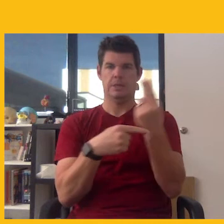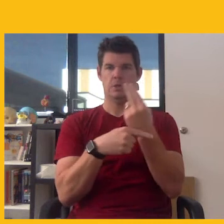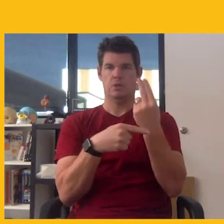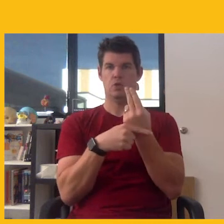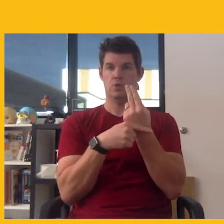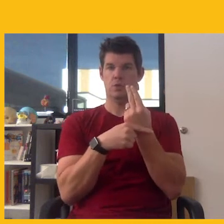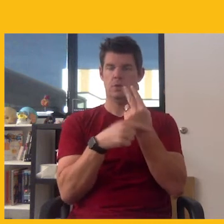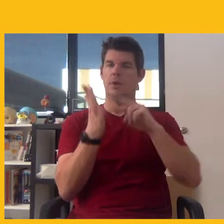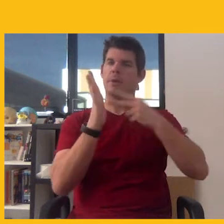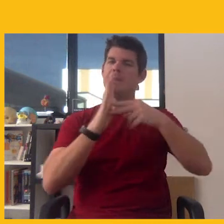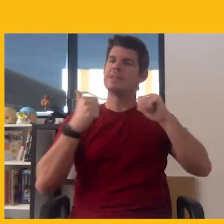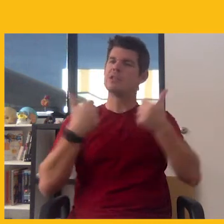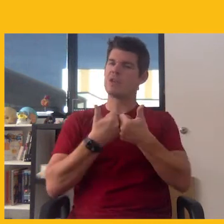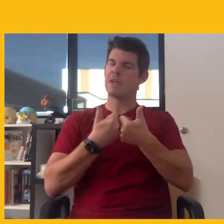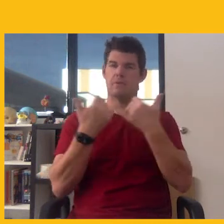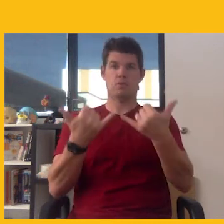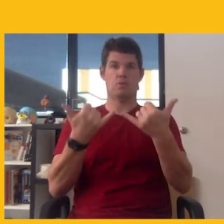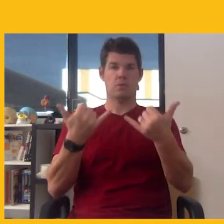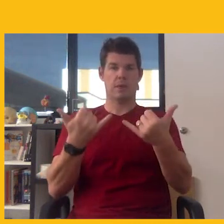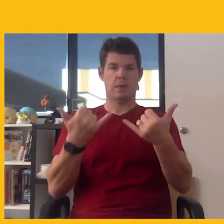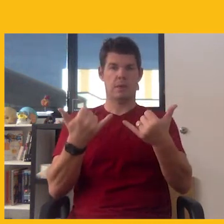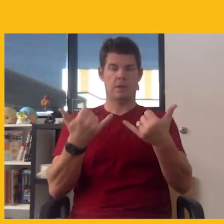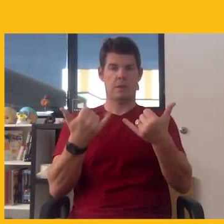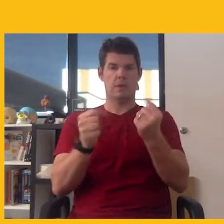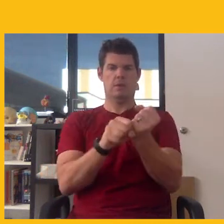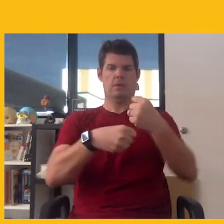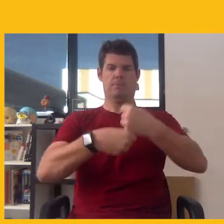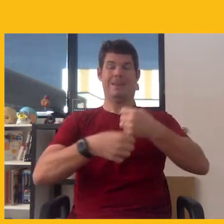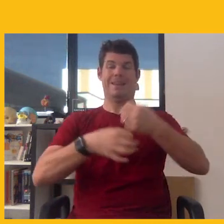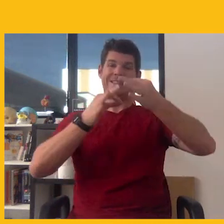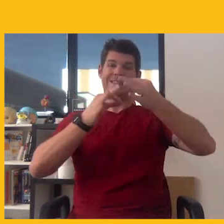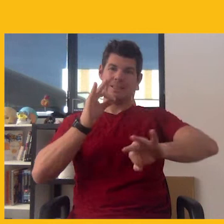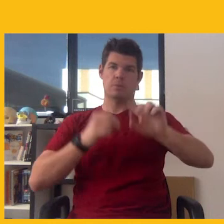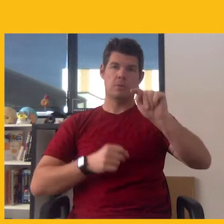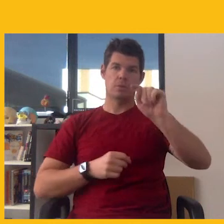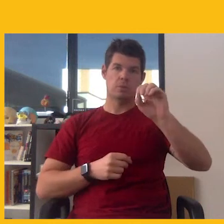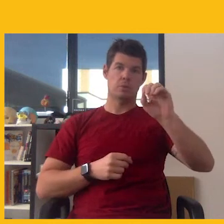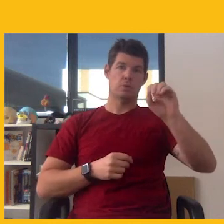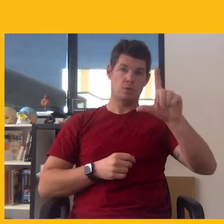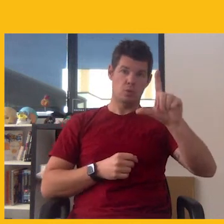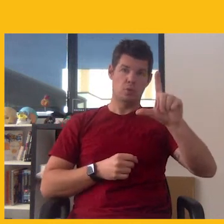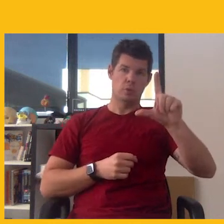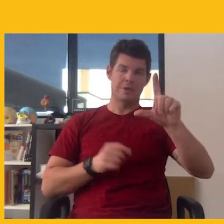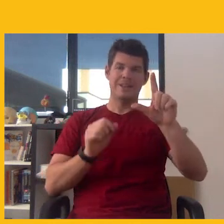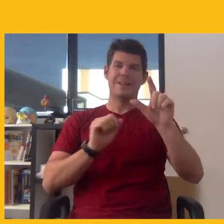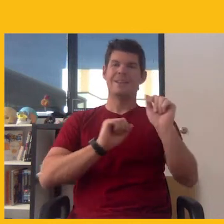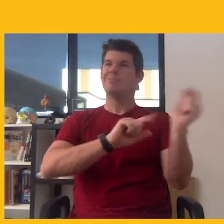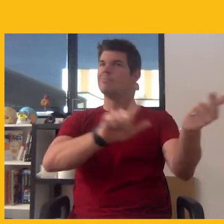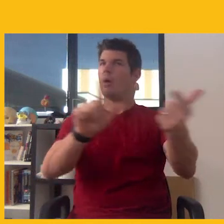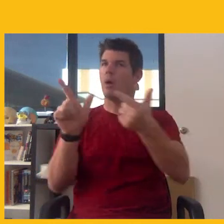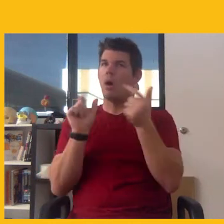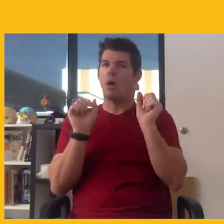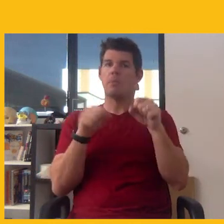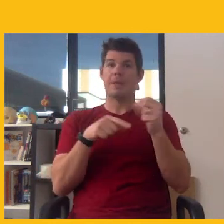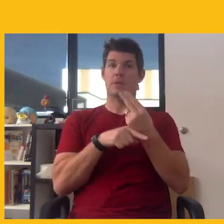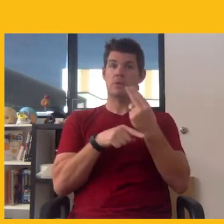day. How can we create a simple tool that we can use to remind